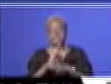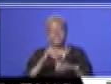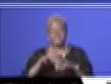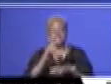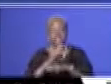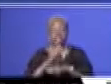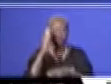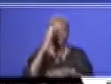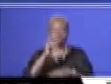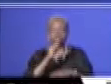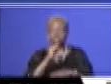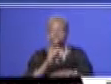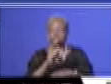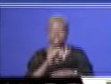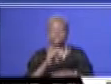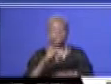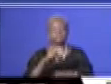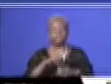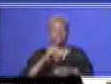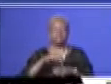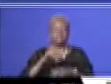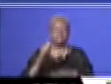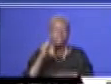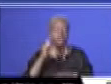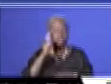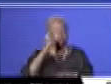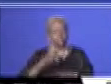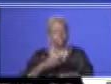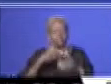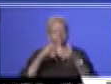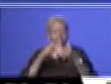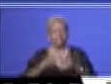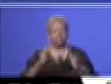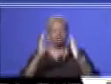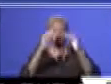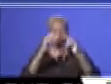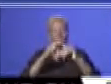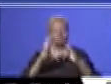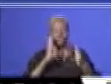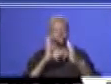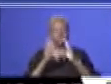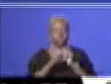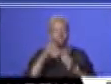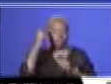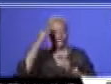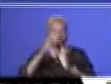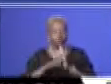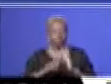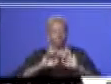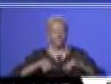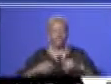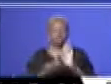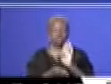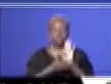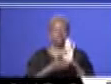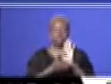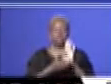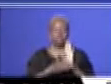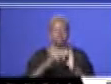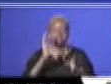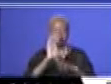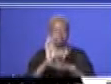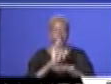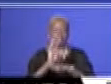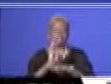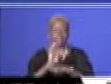COVID-19 pandemic. Looking ahead, he's hoping for dialogue with the government on ways to bolster existing businesses and